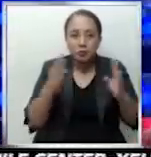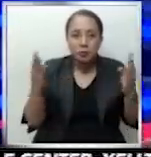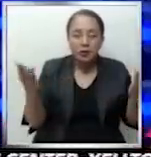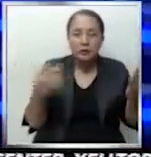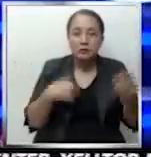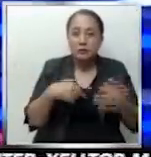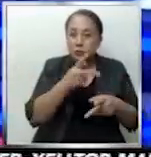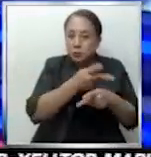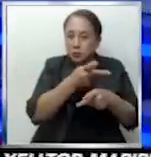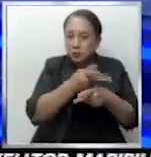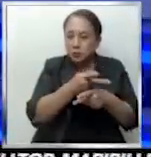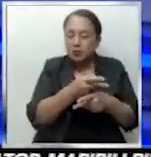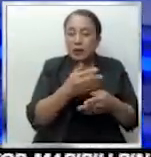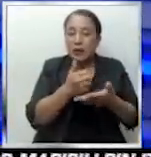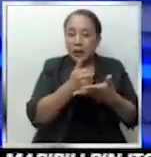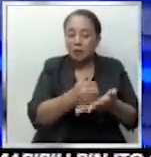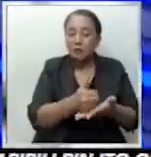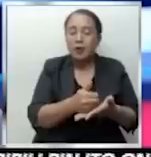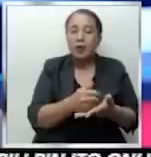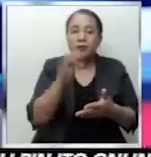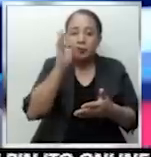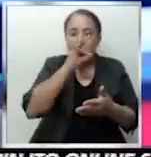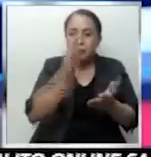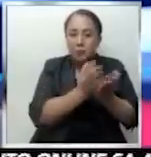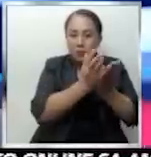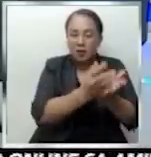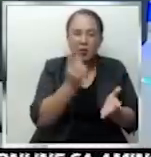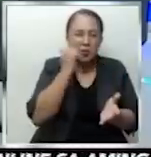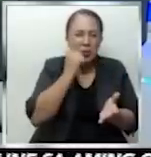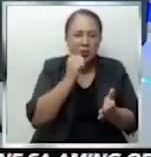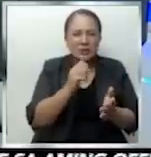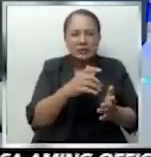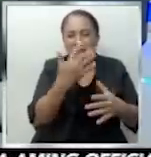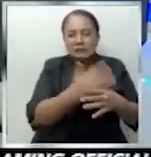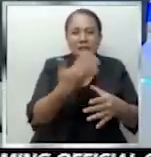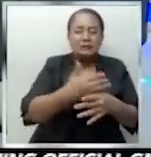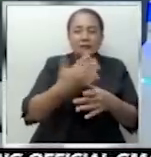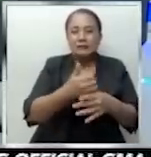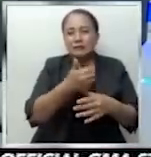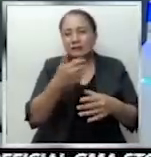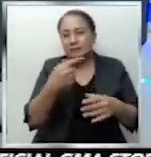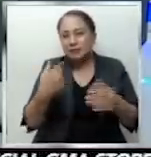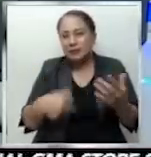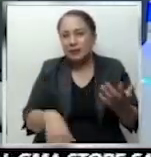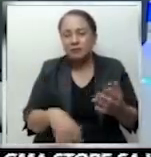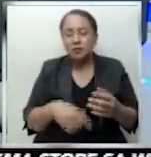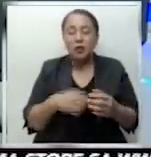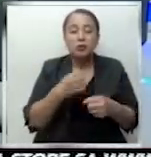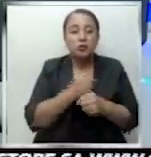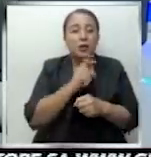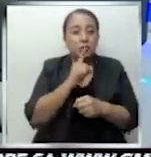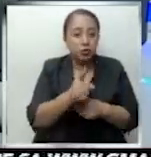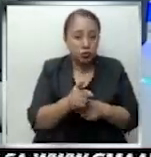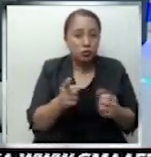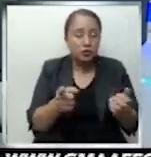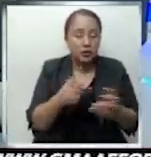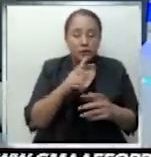Filipino fishermen who are constantly being harassed? Certainly, that's the goal, is to make sure that